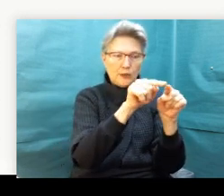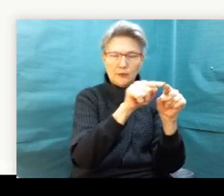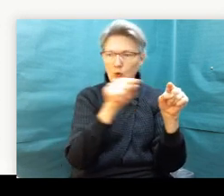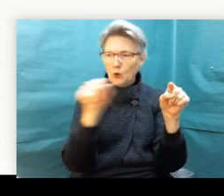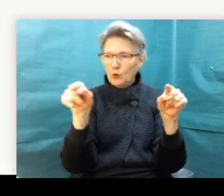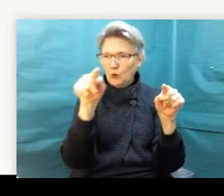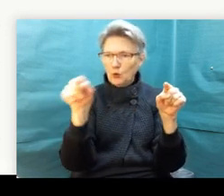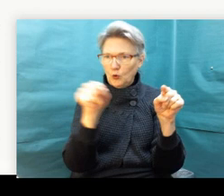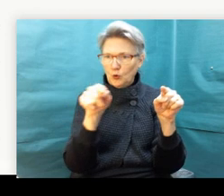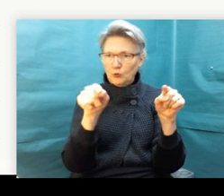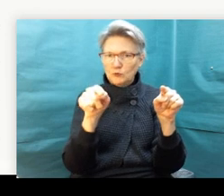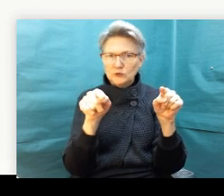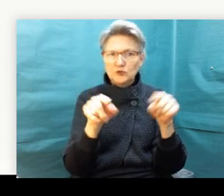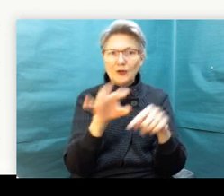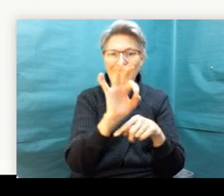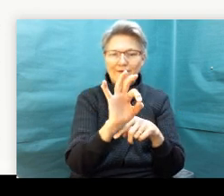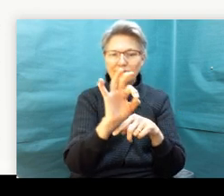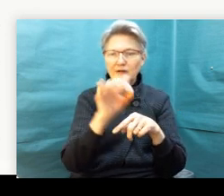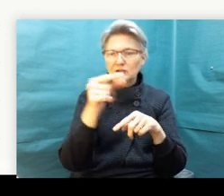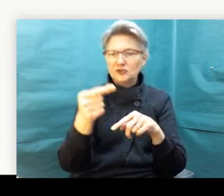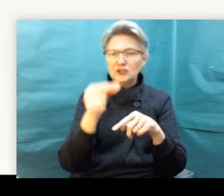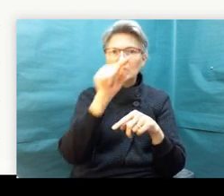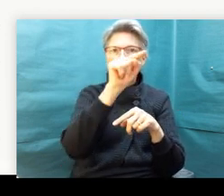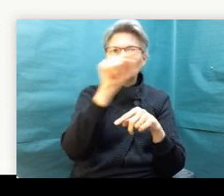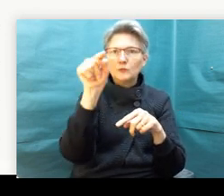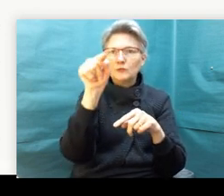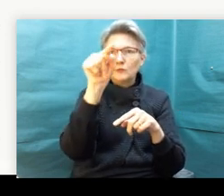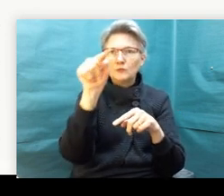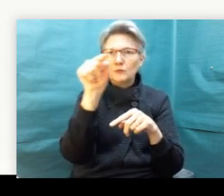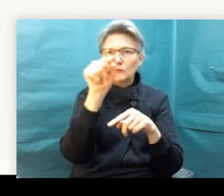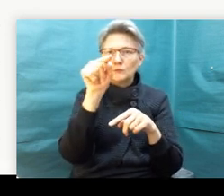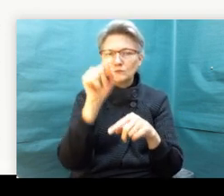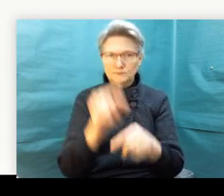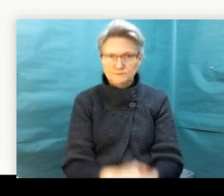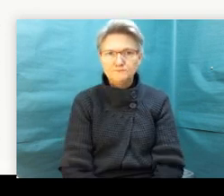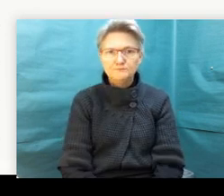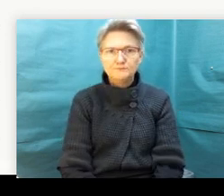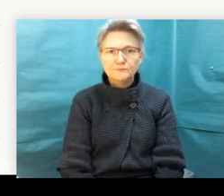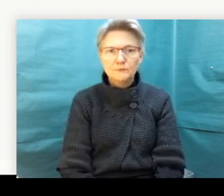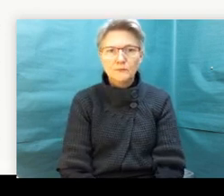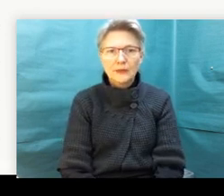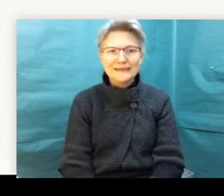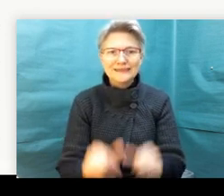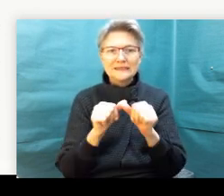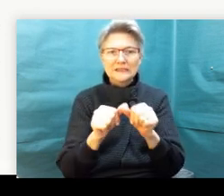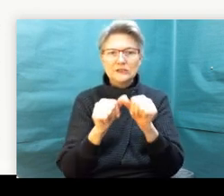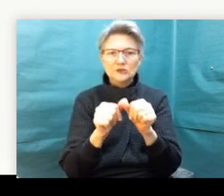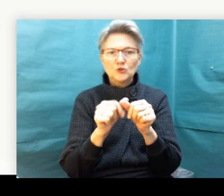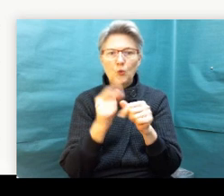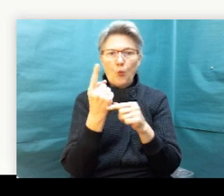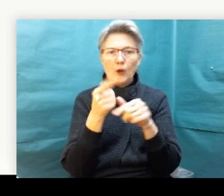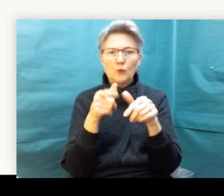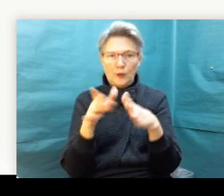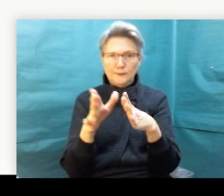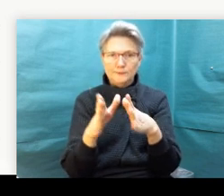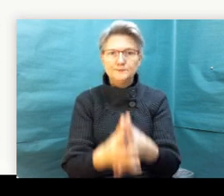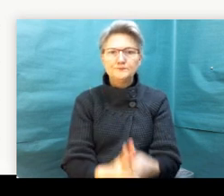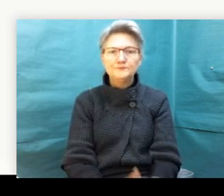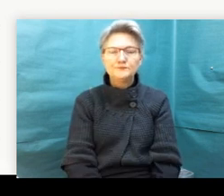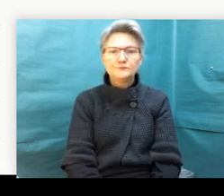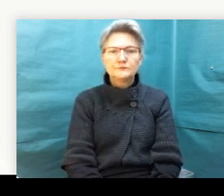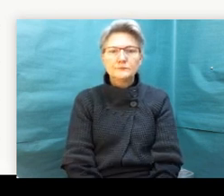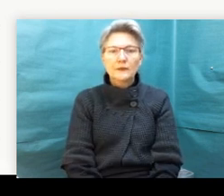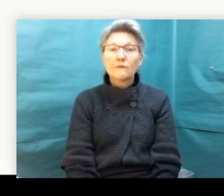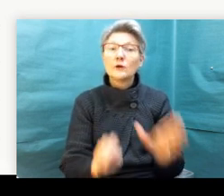like an arrow, and we call this FG, okay? So it continues in just that one direction.